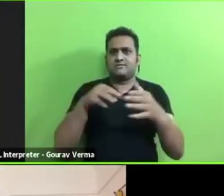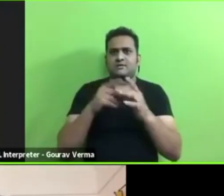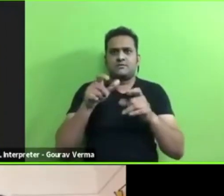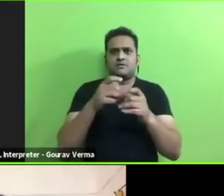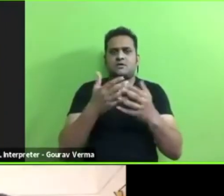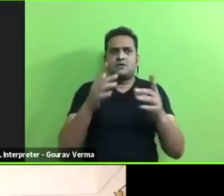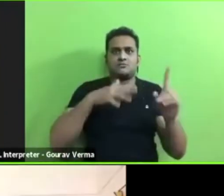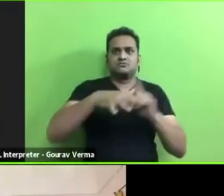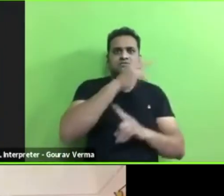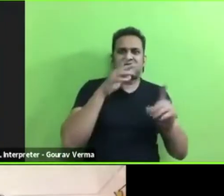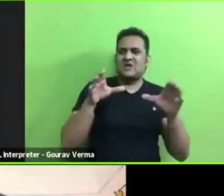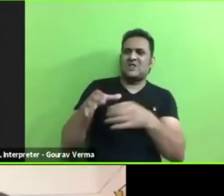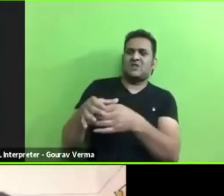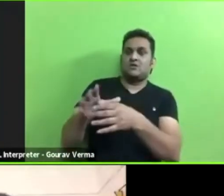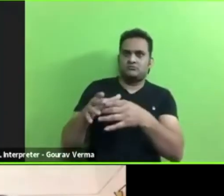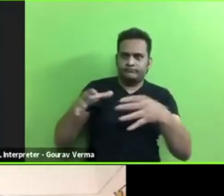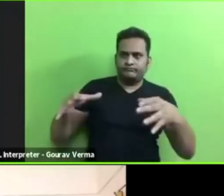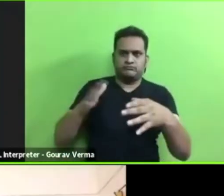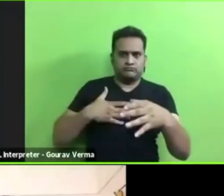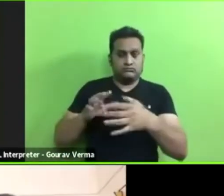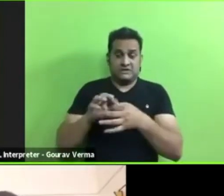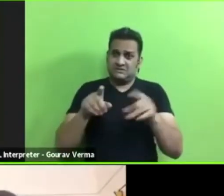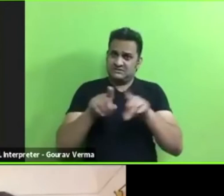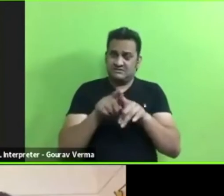of society. And that's exactly what is done. Actually, there's